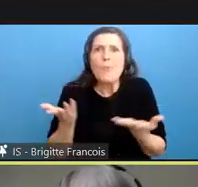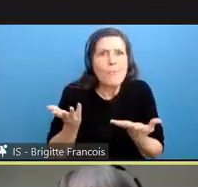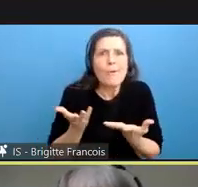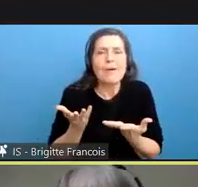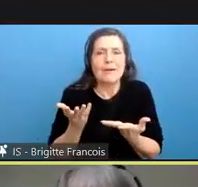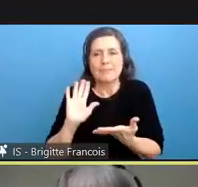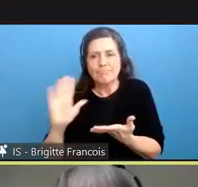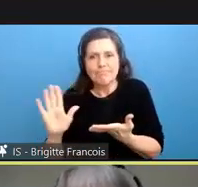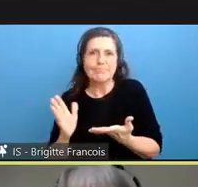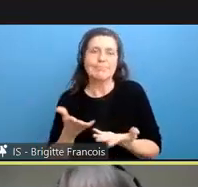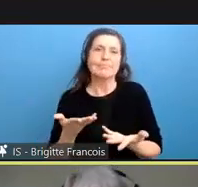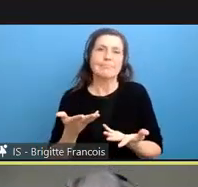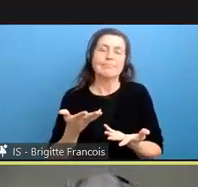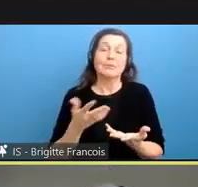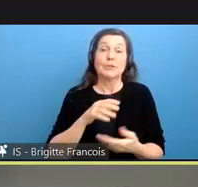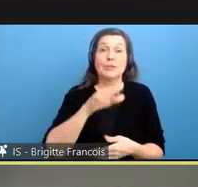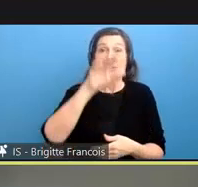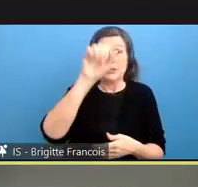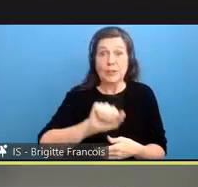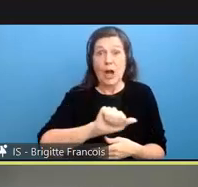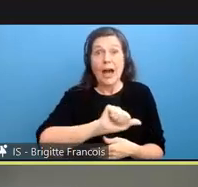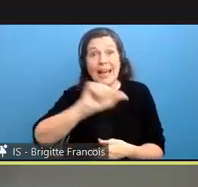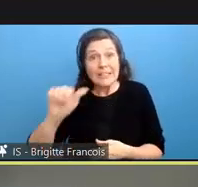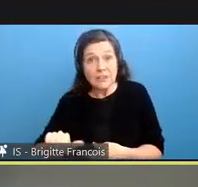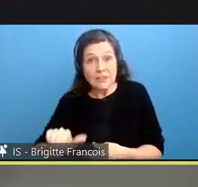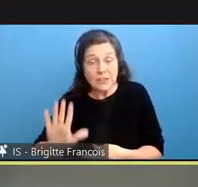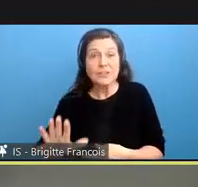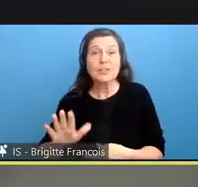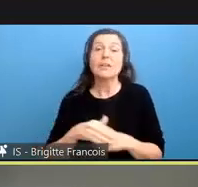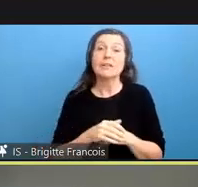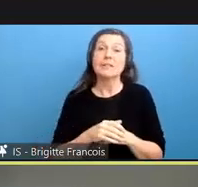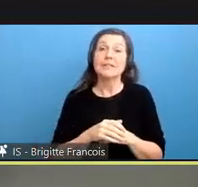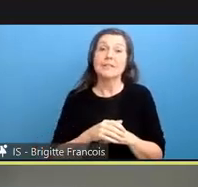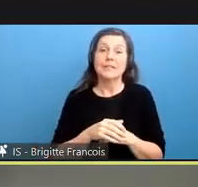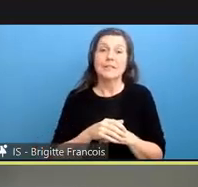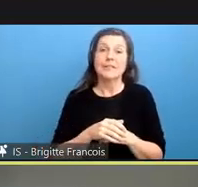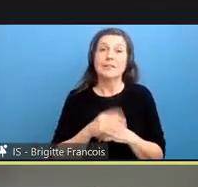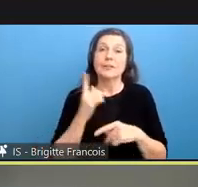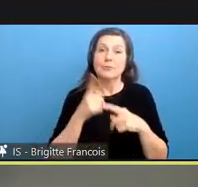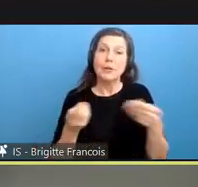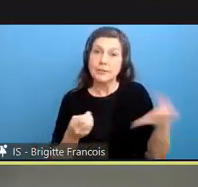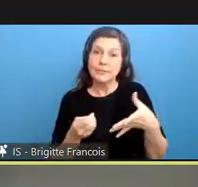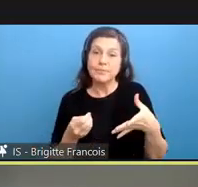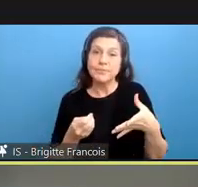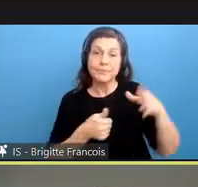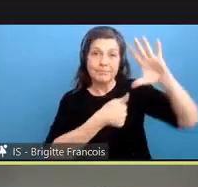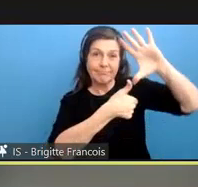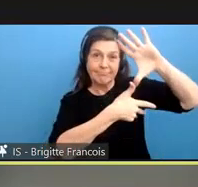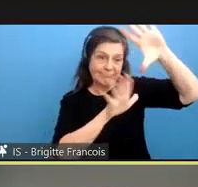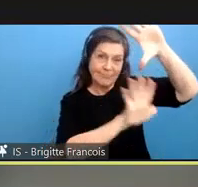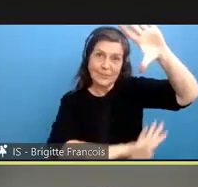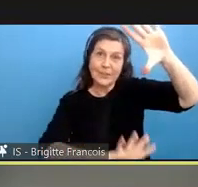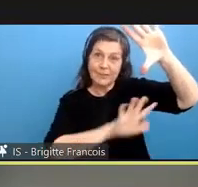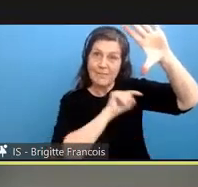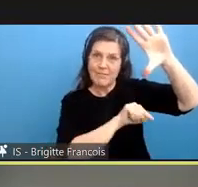presentations from South Asia, and also with some experiences from South America for